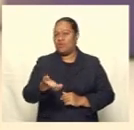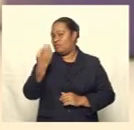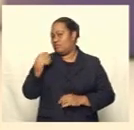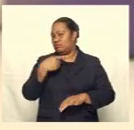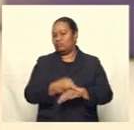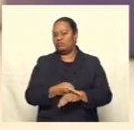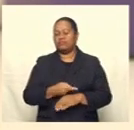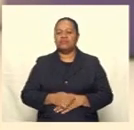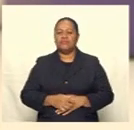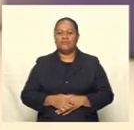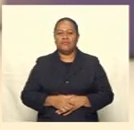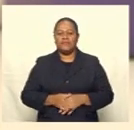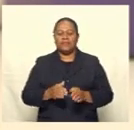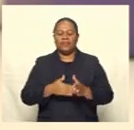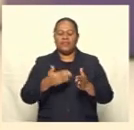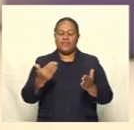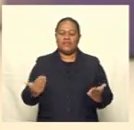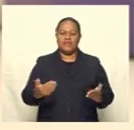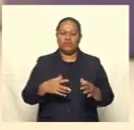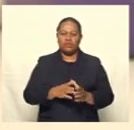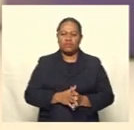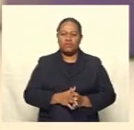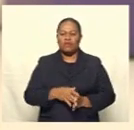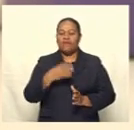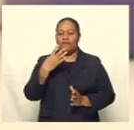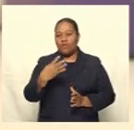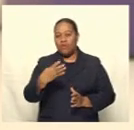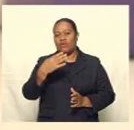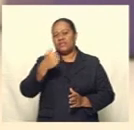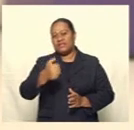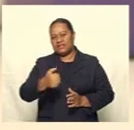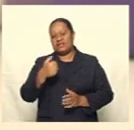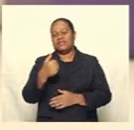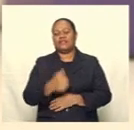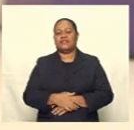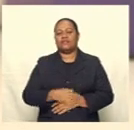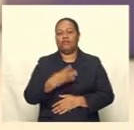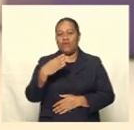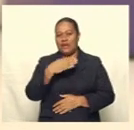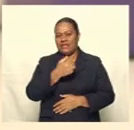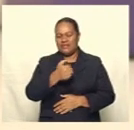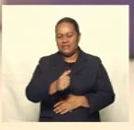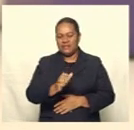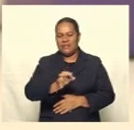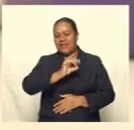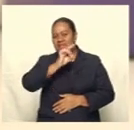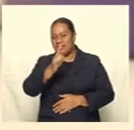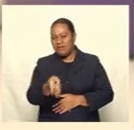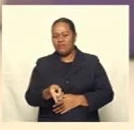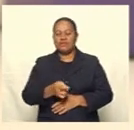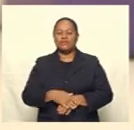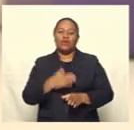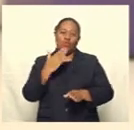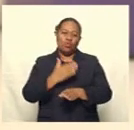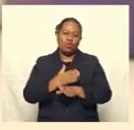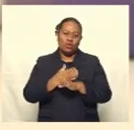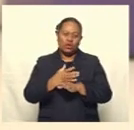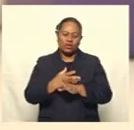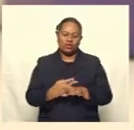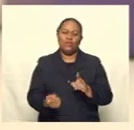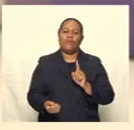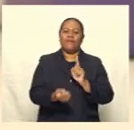week to a seasonally adjusted 406,000, with companies desperate for workers to meet surging